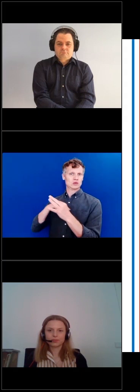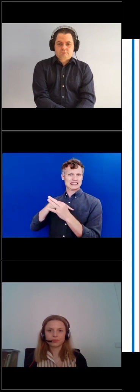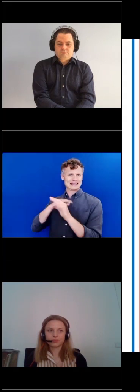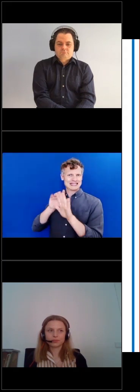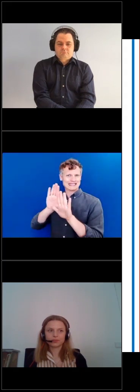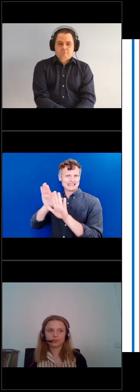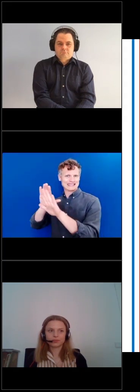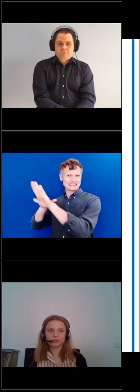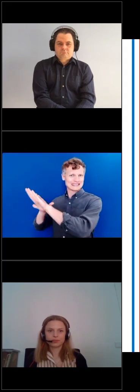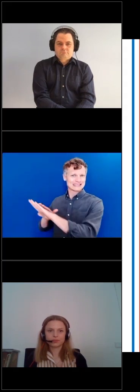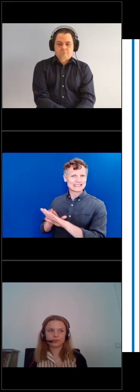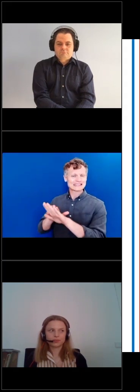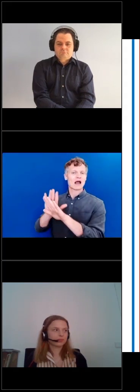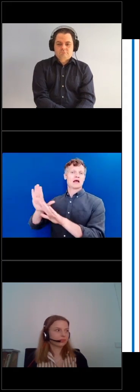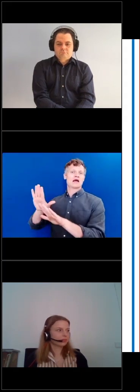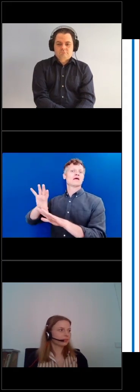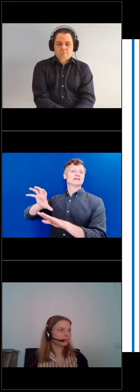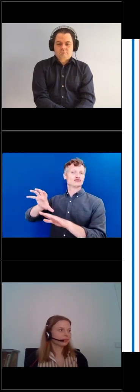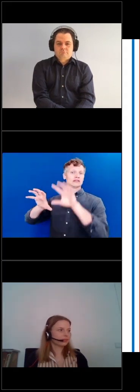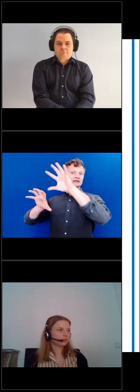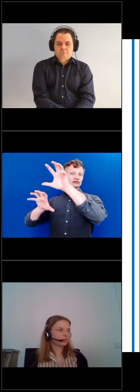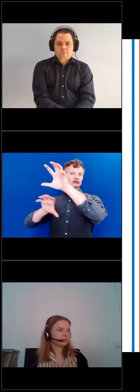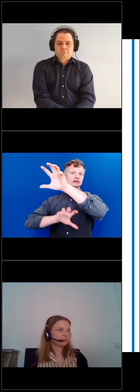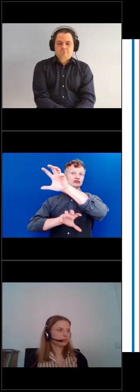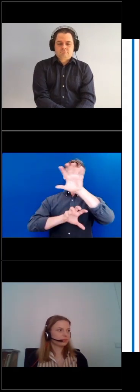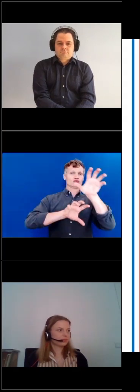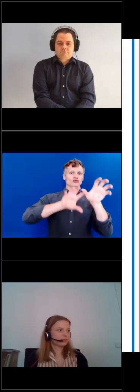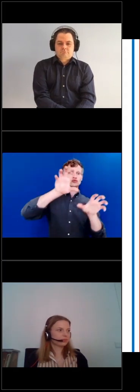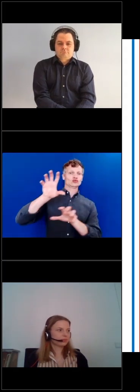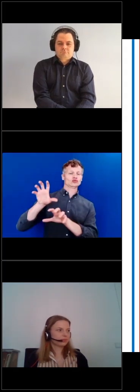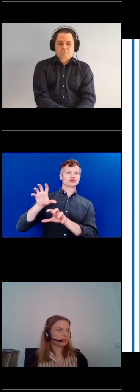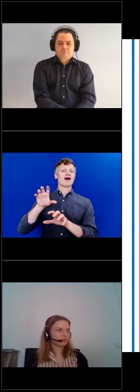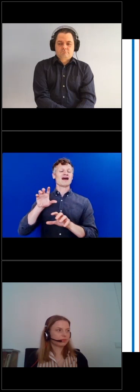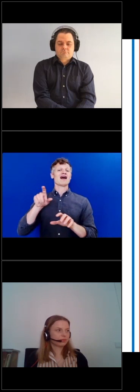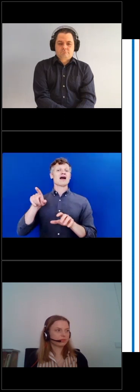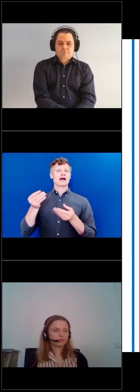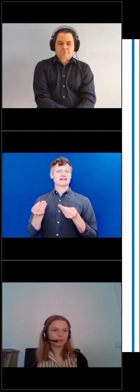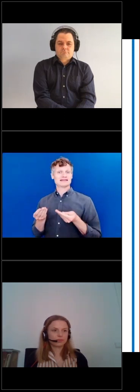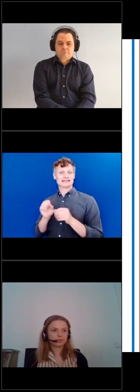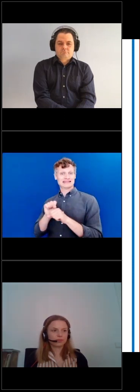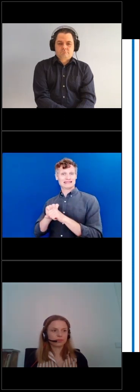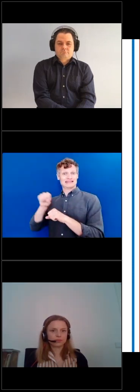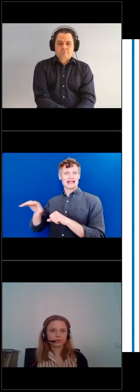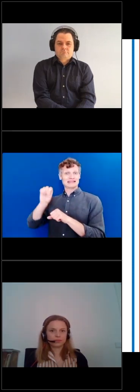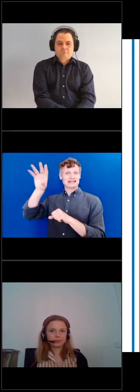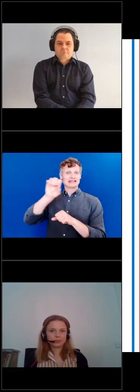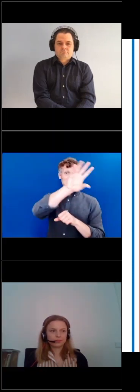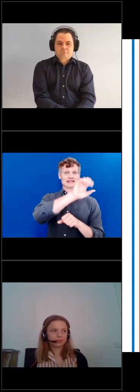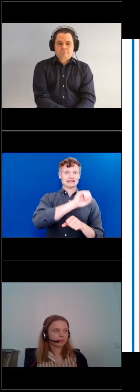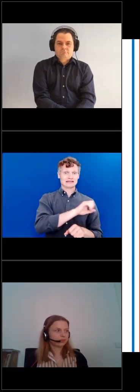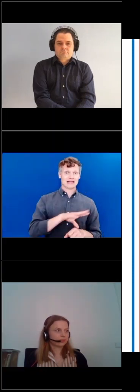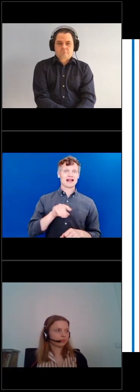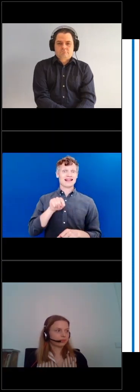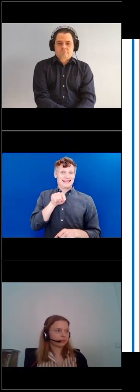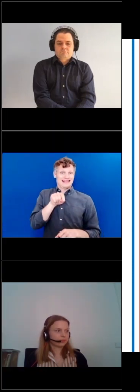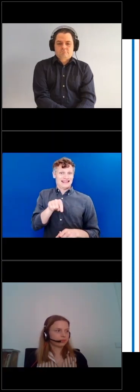and then those OPDs within their districts, they try to coordinate with the different communities. So